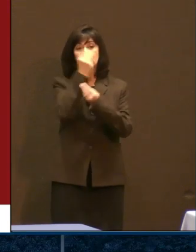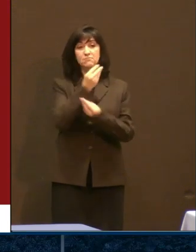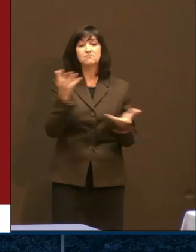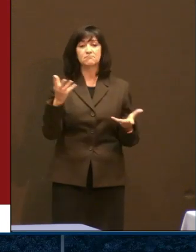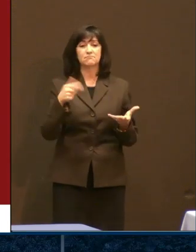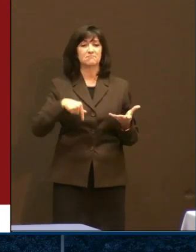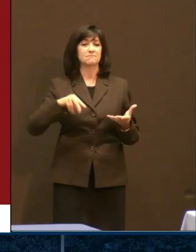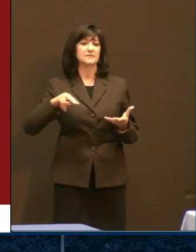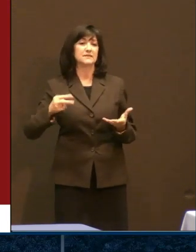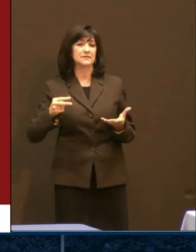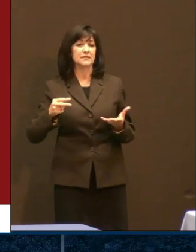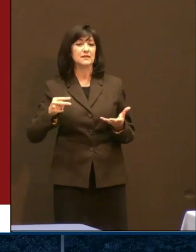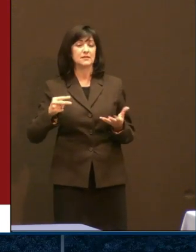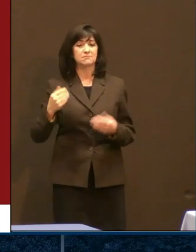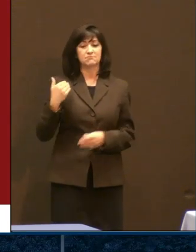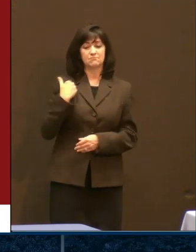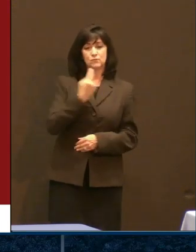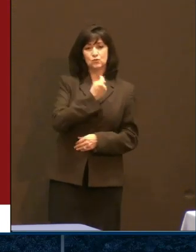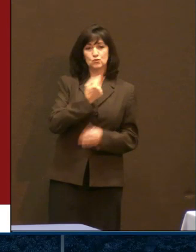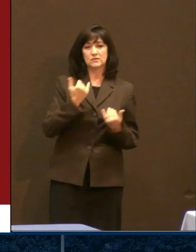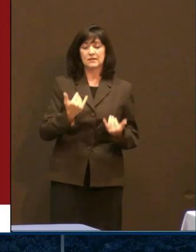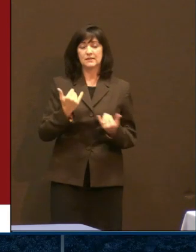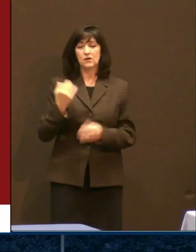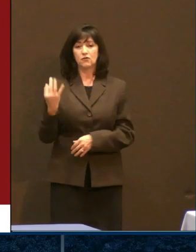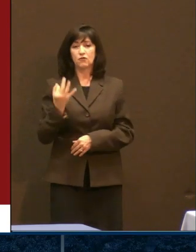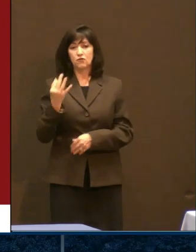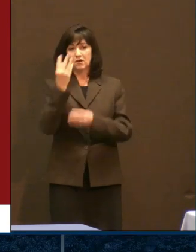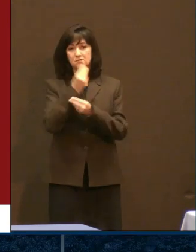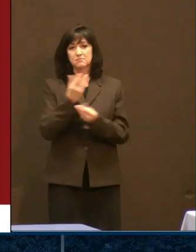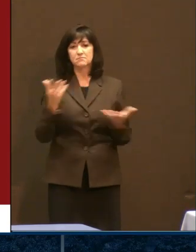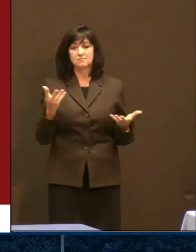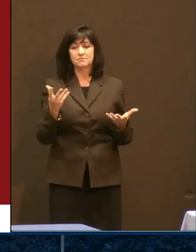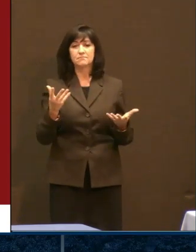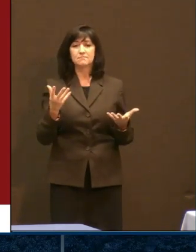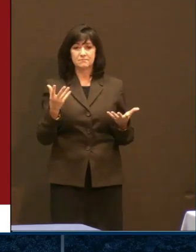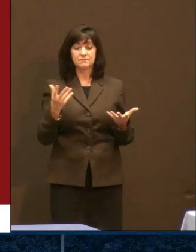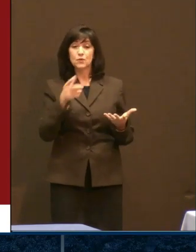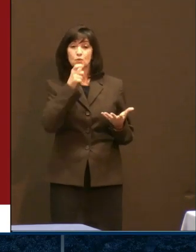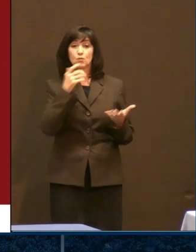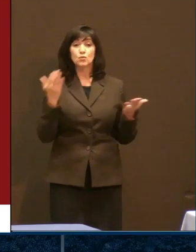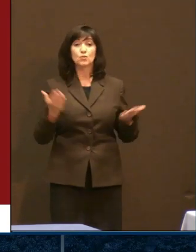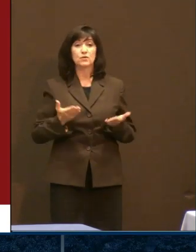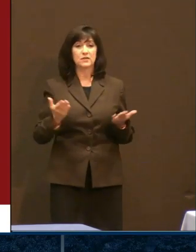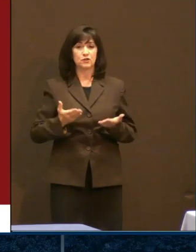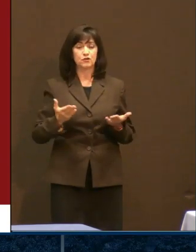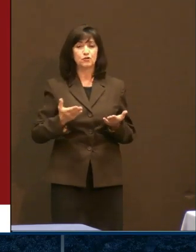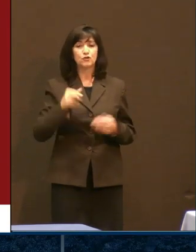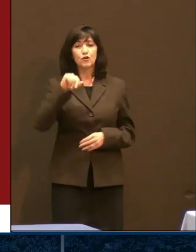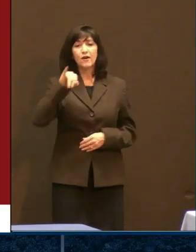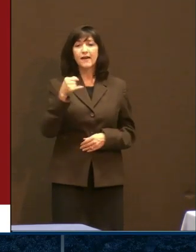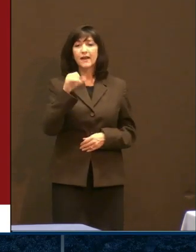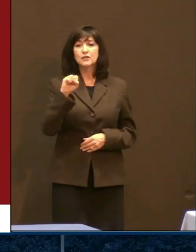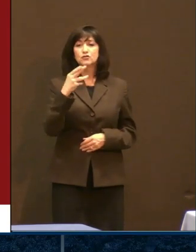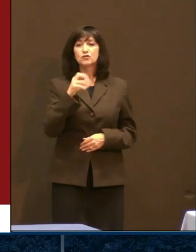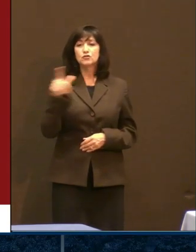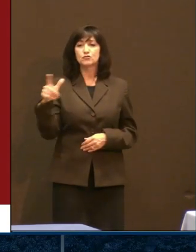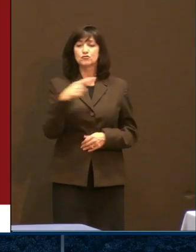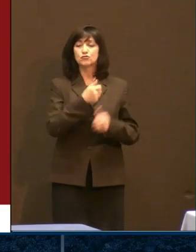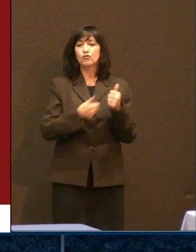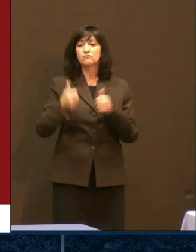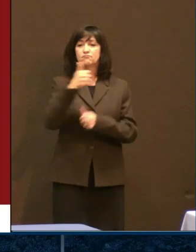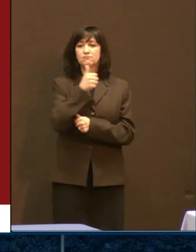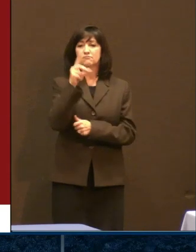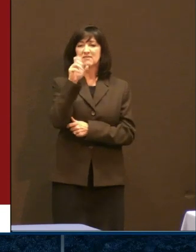COVID-19. I'm joined by A.J. Schall, the Director of Delaware Emergency Management Agency, again, our